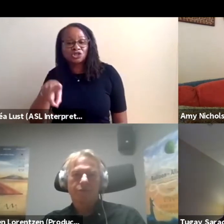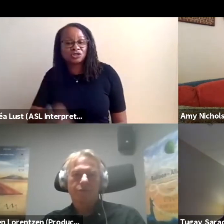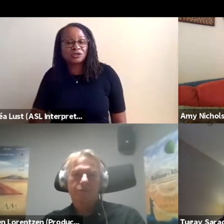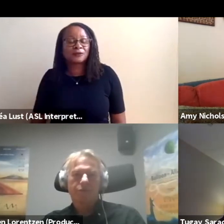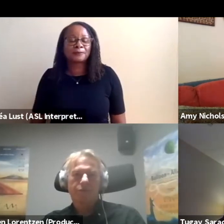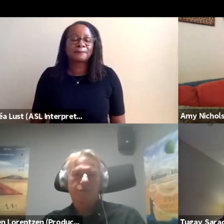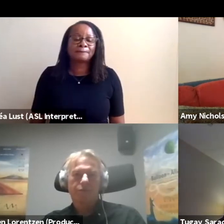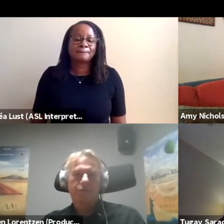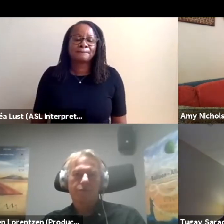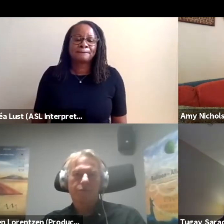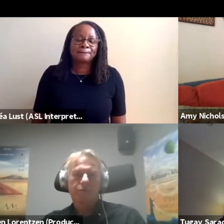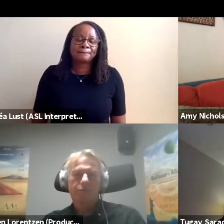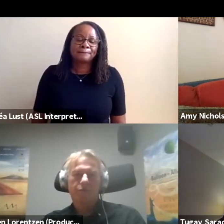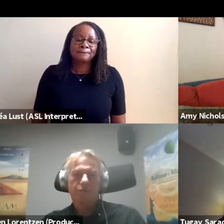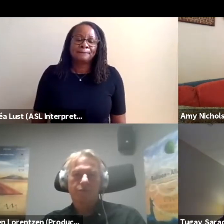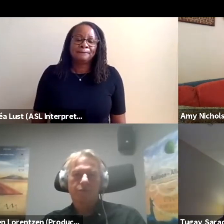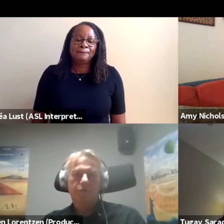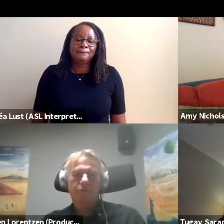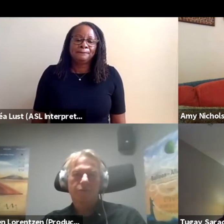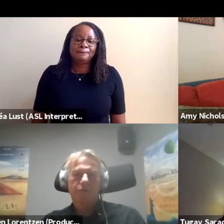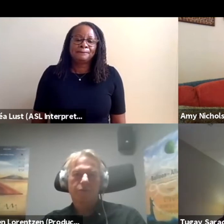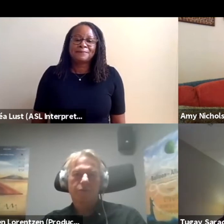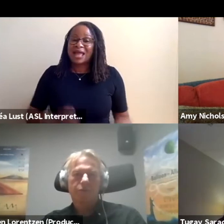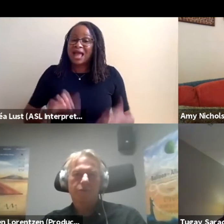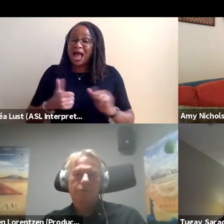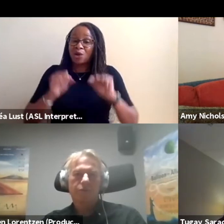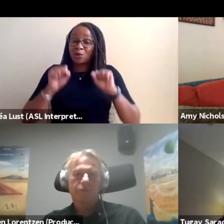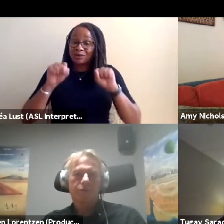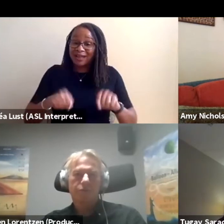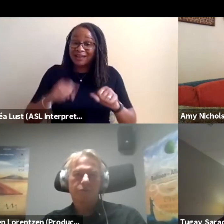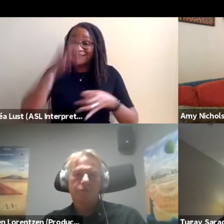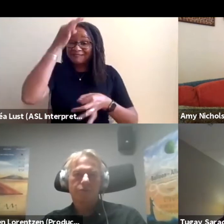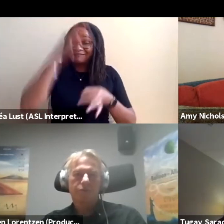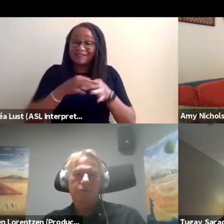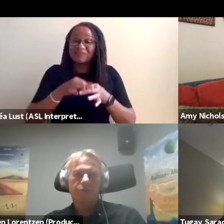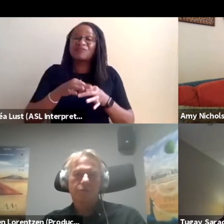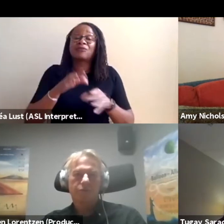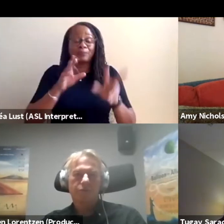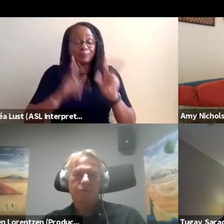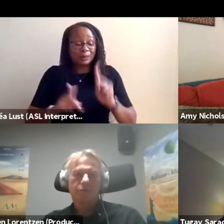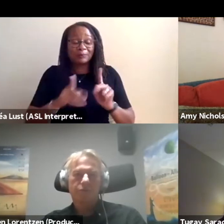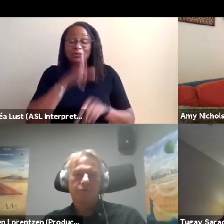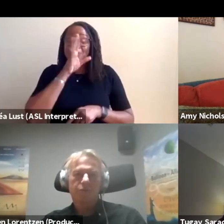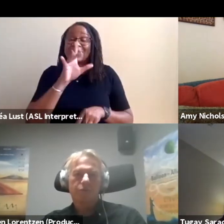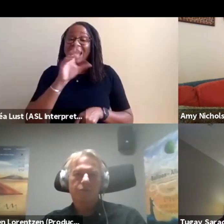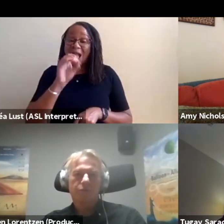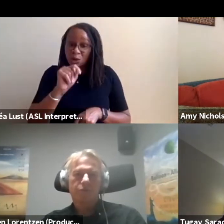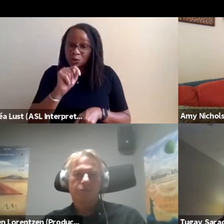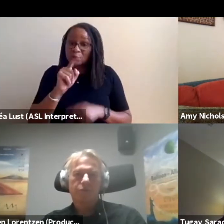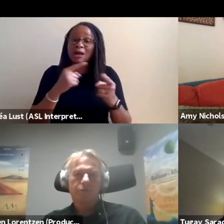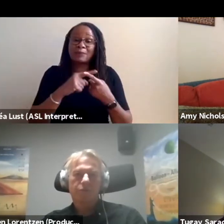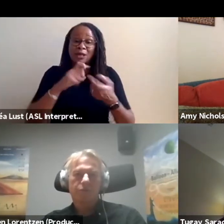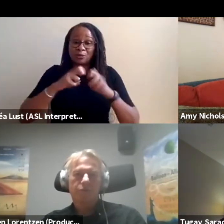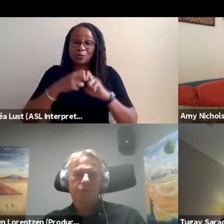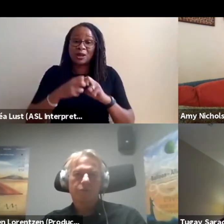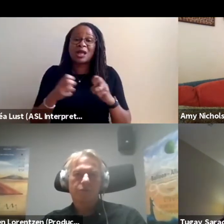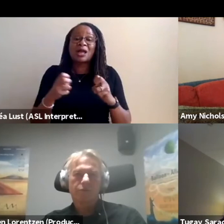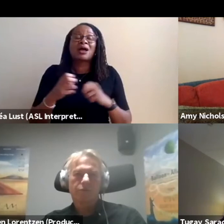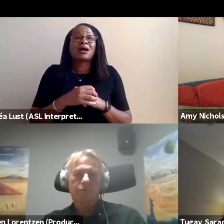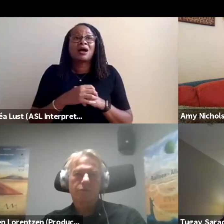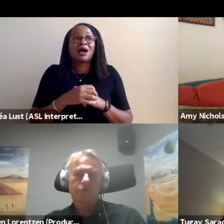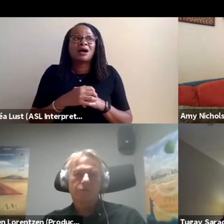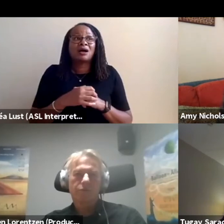how can devout, faithful people speak out about the issues that they have with modern day political